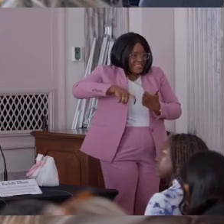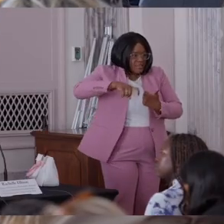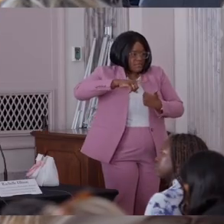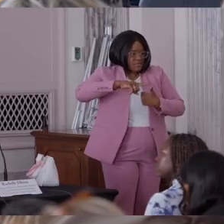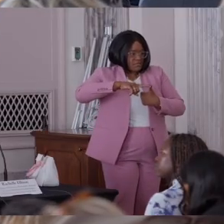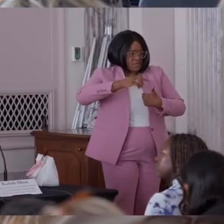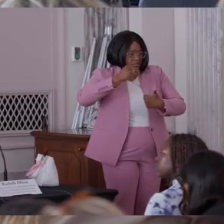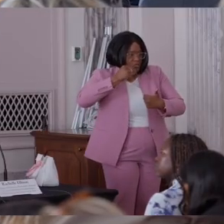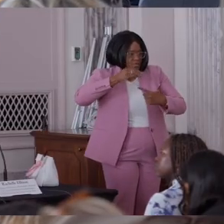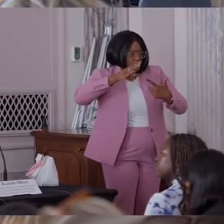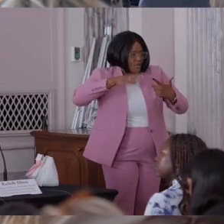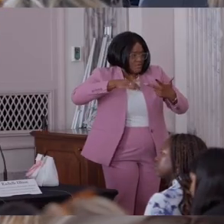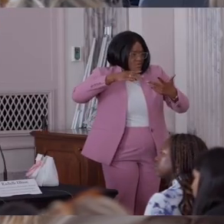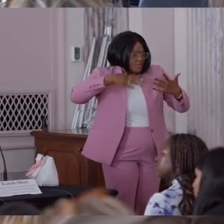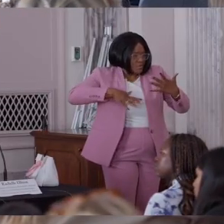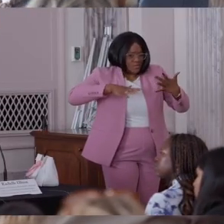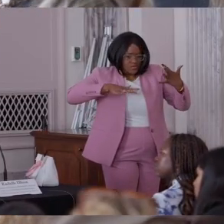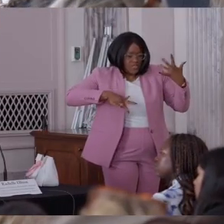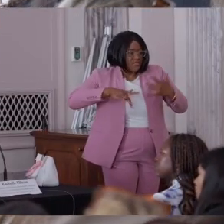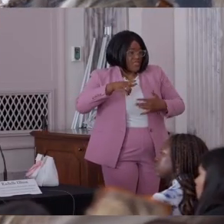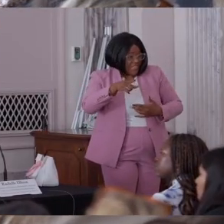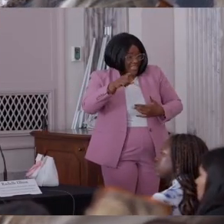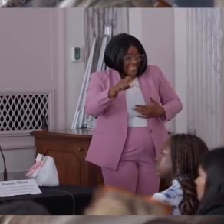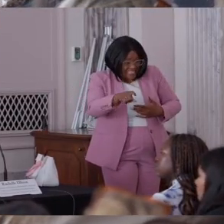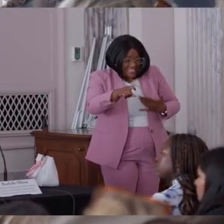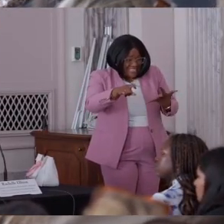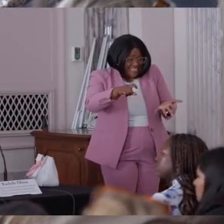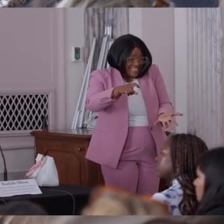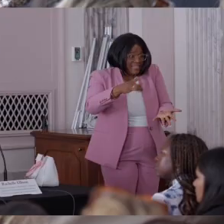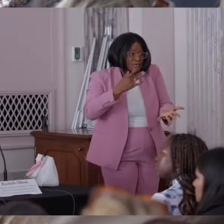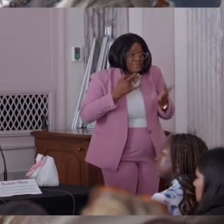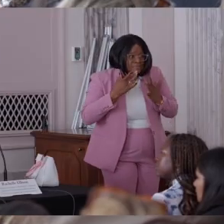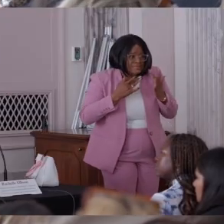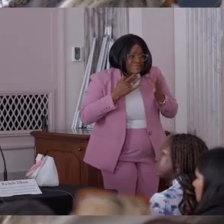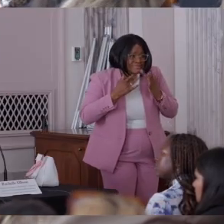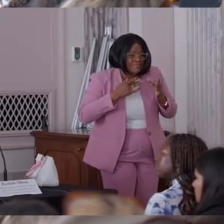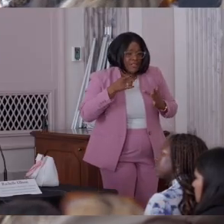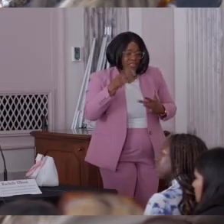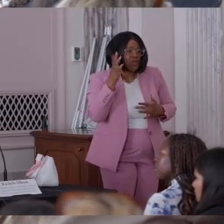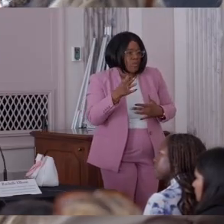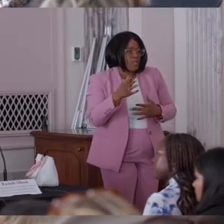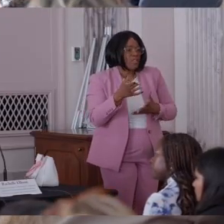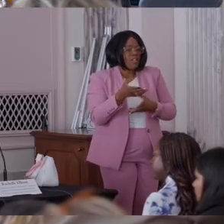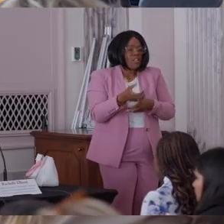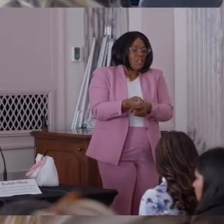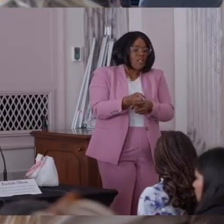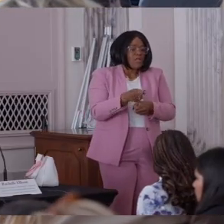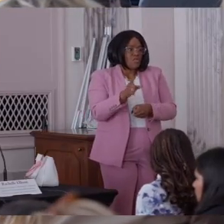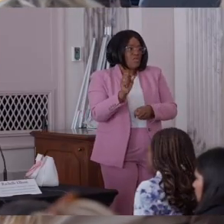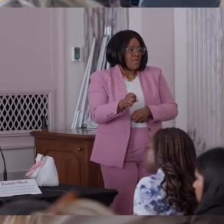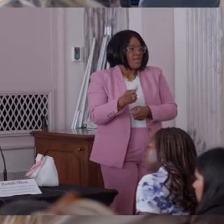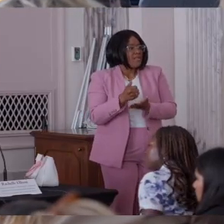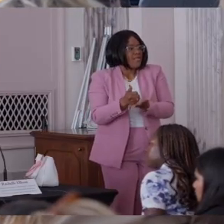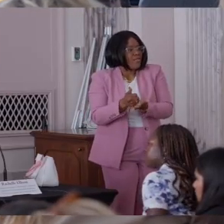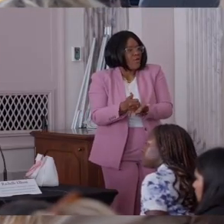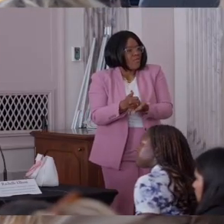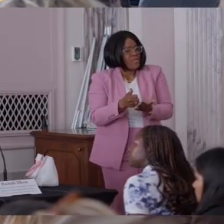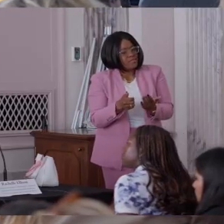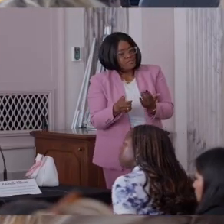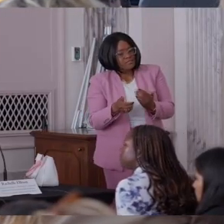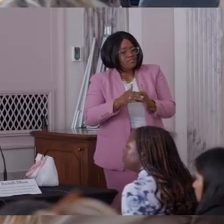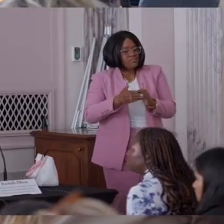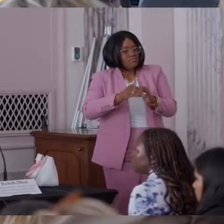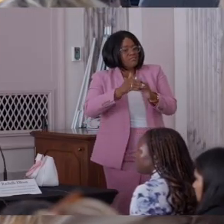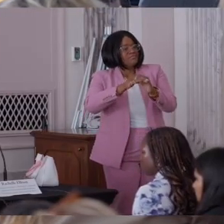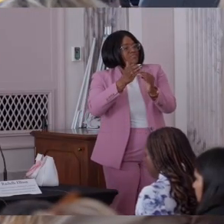to the Maslow hierarchy, start with the concrete needs, you'll eventually get to a place where you can help the people you're